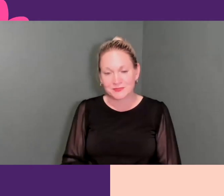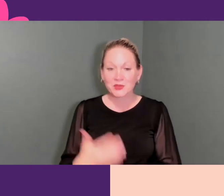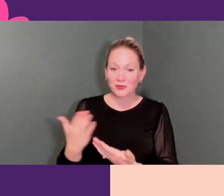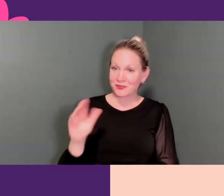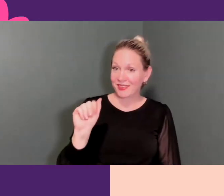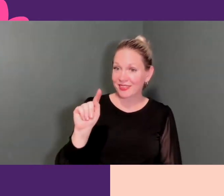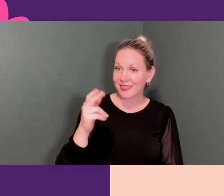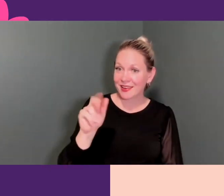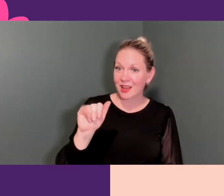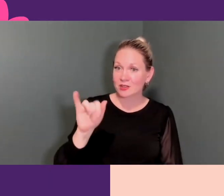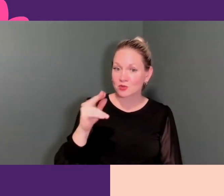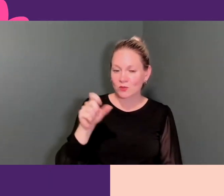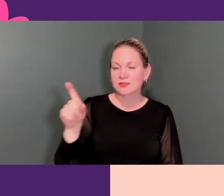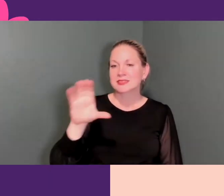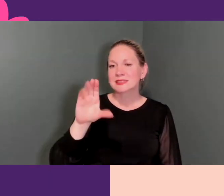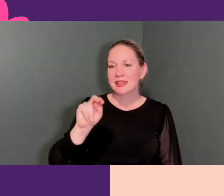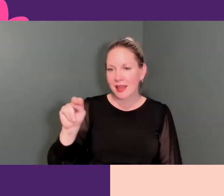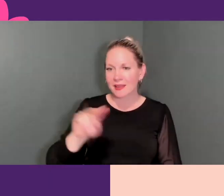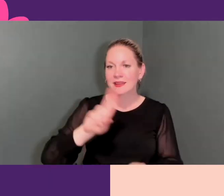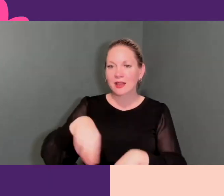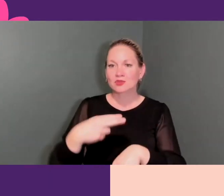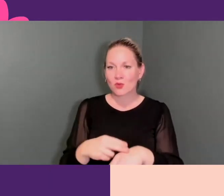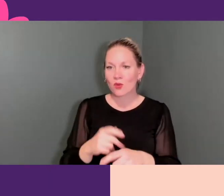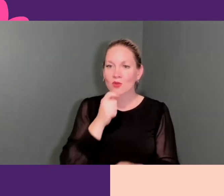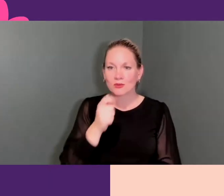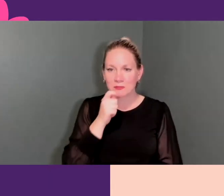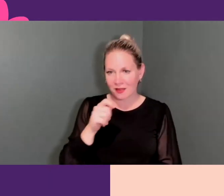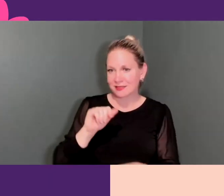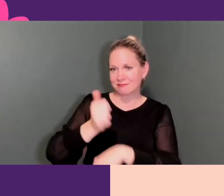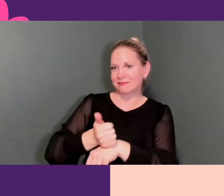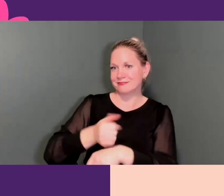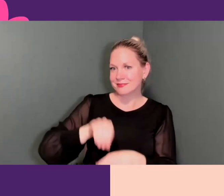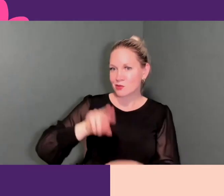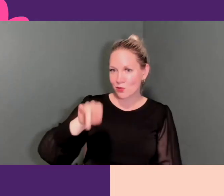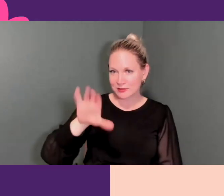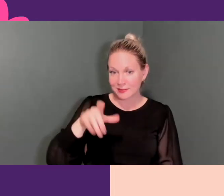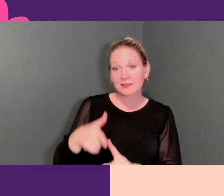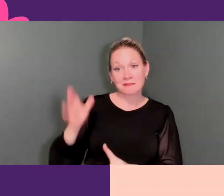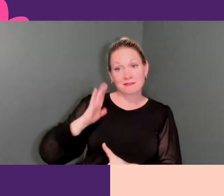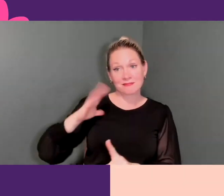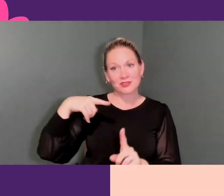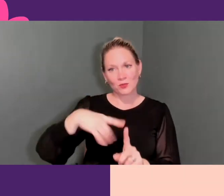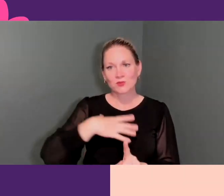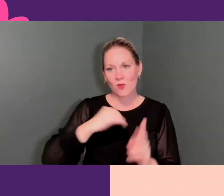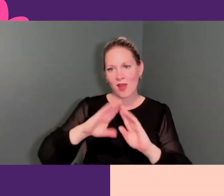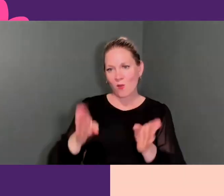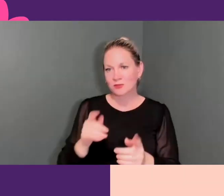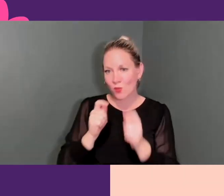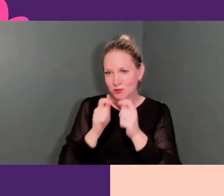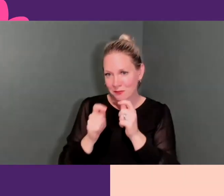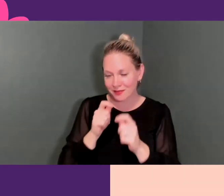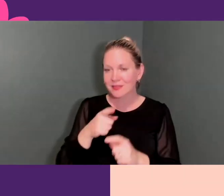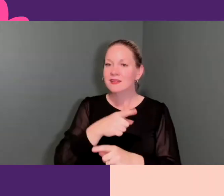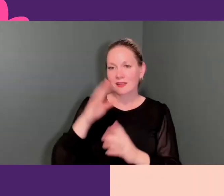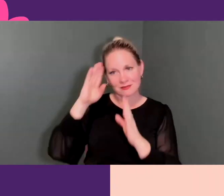Jones serves as CNN national correspondent based in New York City. She was formerly a CNN White House correspondent covering